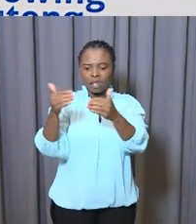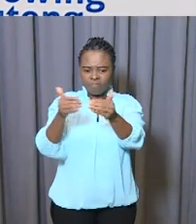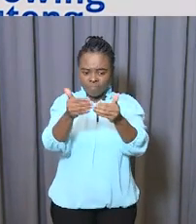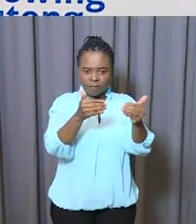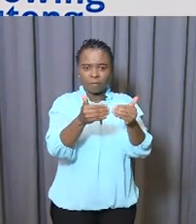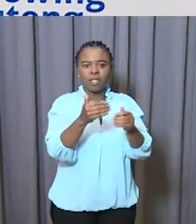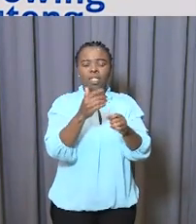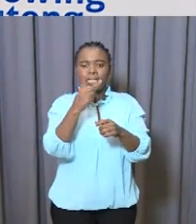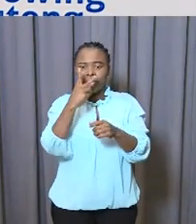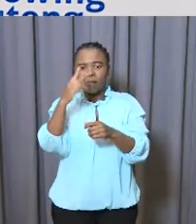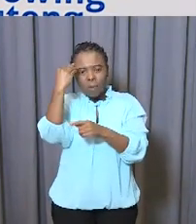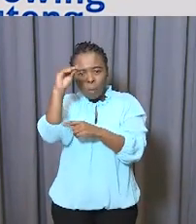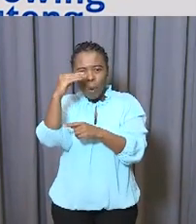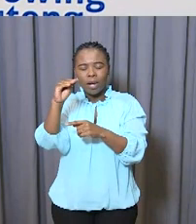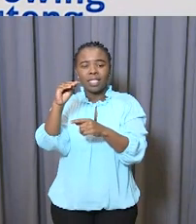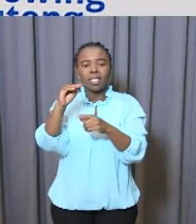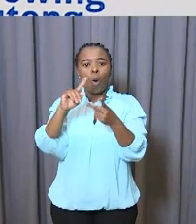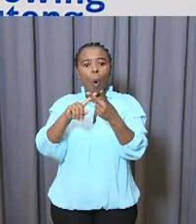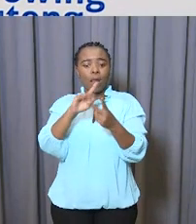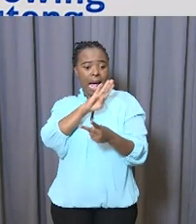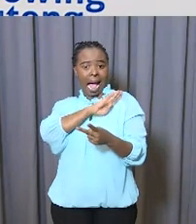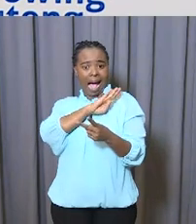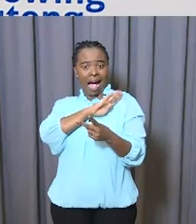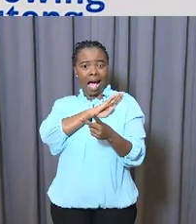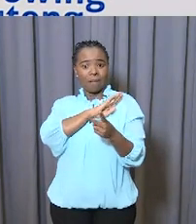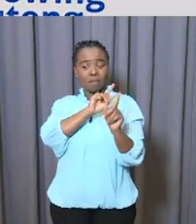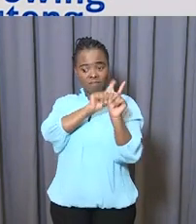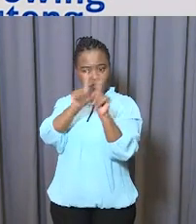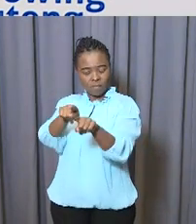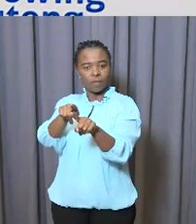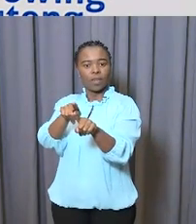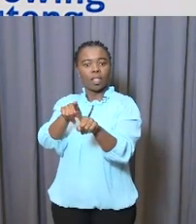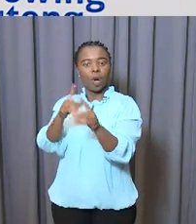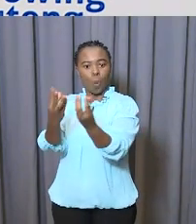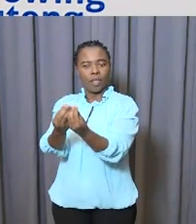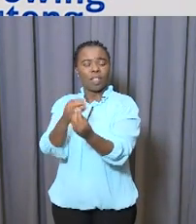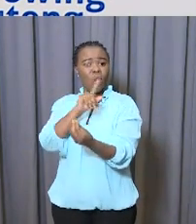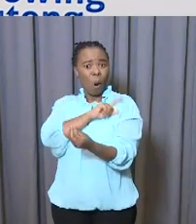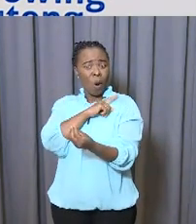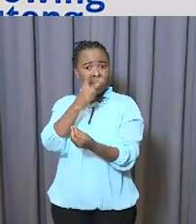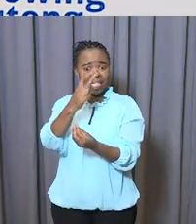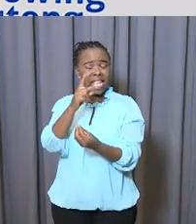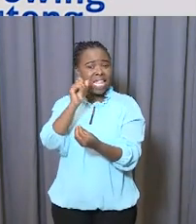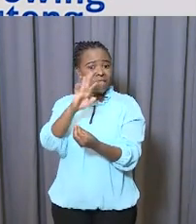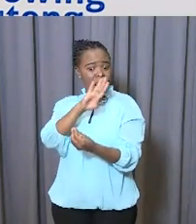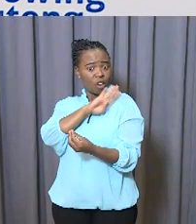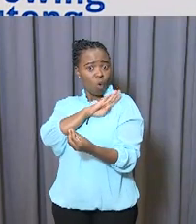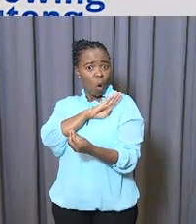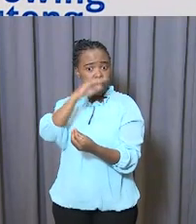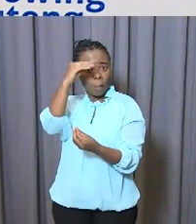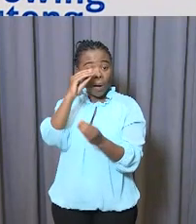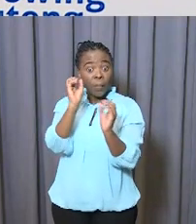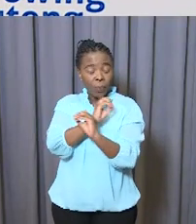possible, or the police during distribution, because what we've witnessed that if we don't have law enforcement agencies, you have